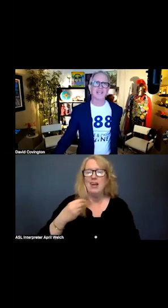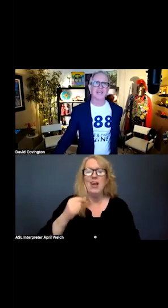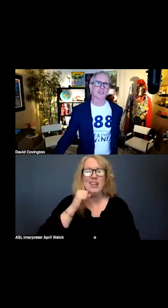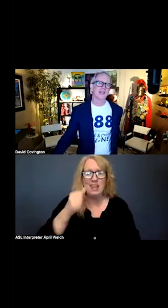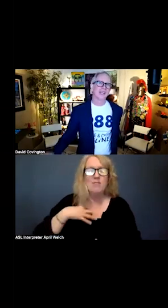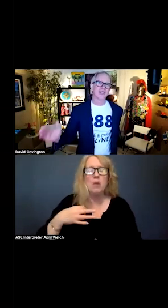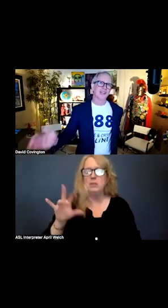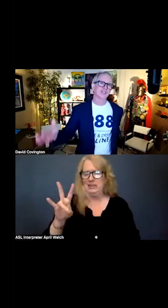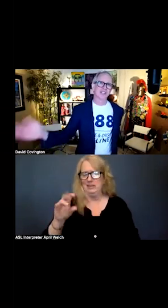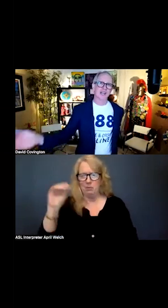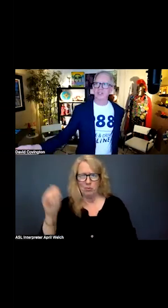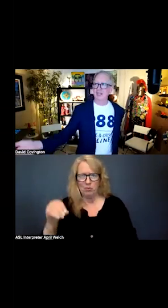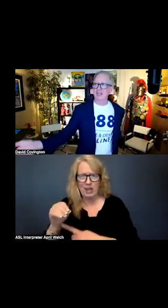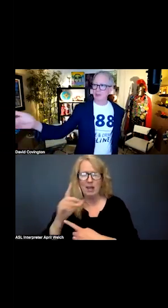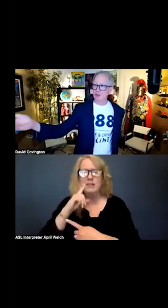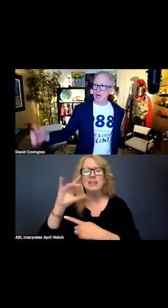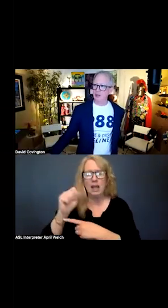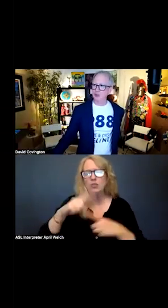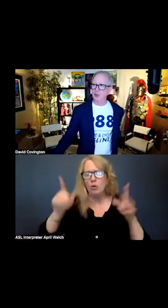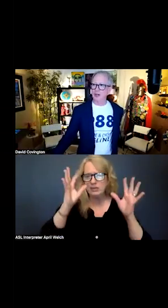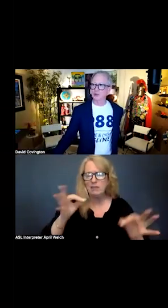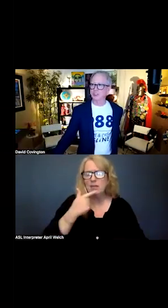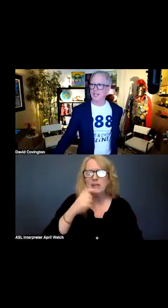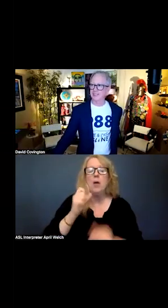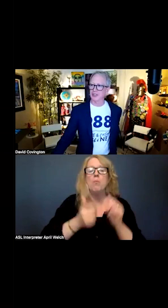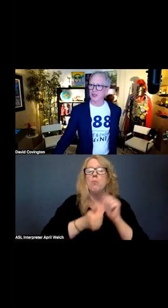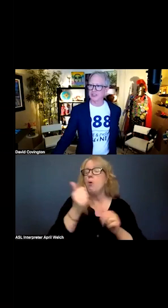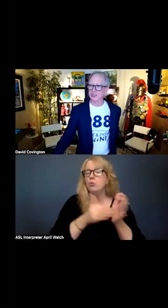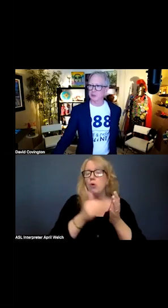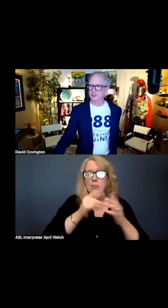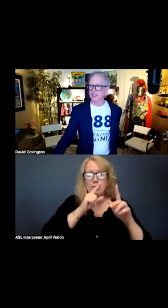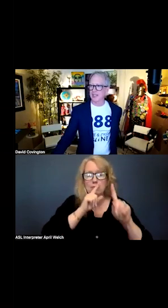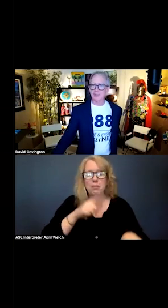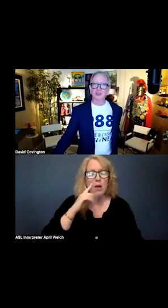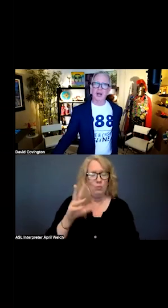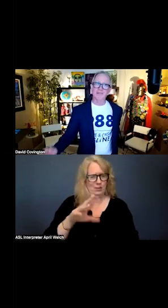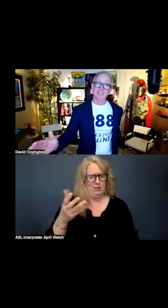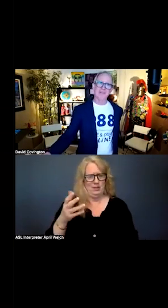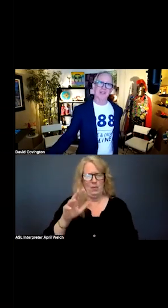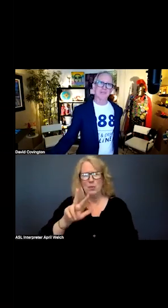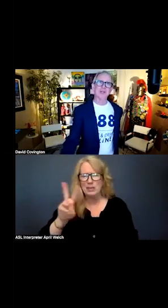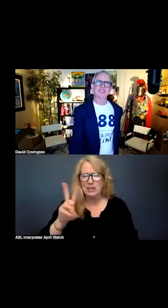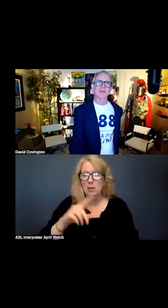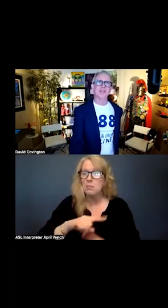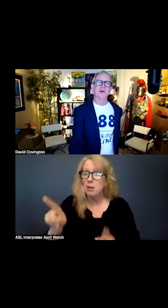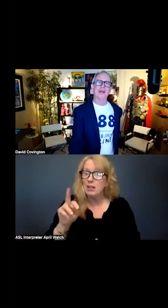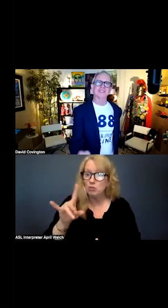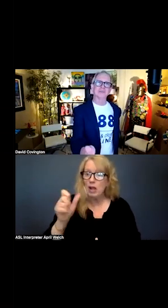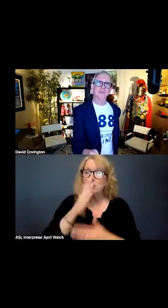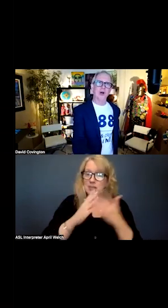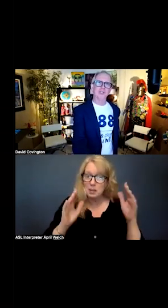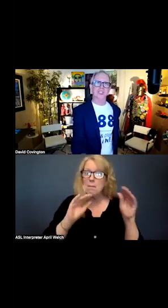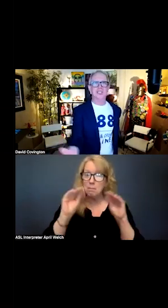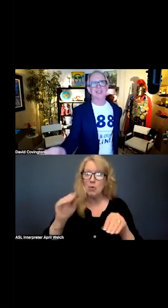said yes, or either yes or definitely yes. The most common response was yes at 36%. But Travis definitely moved some of you,